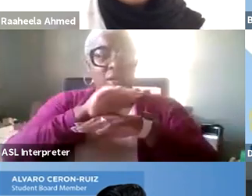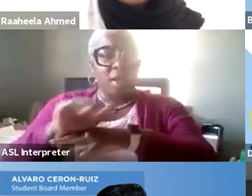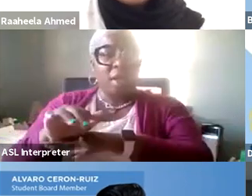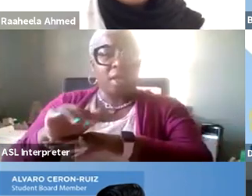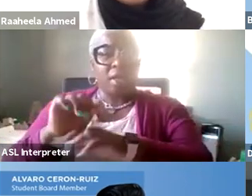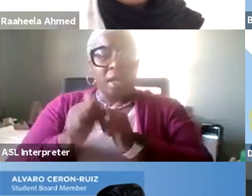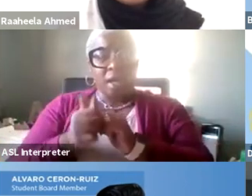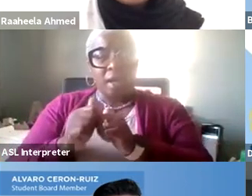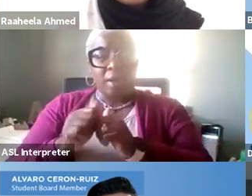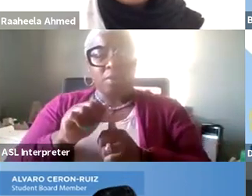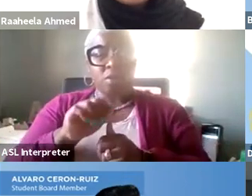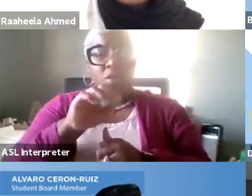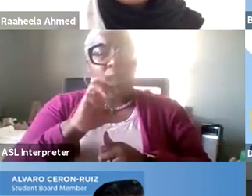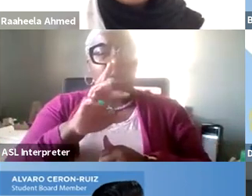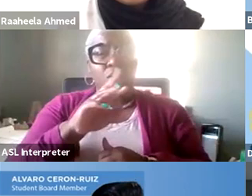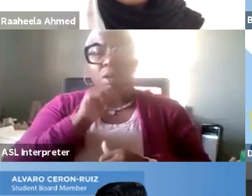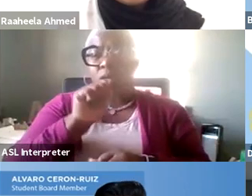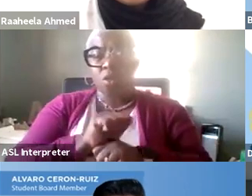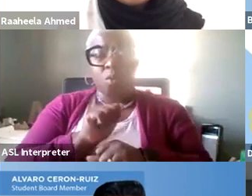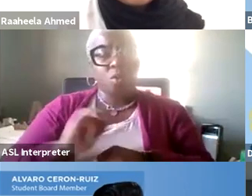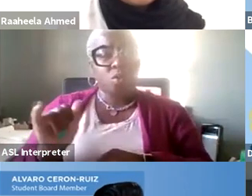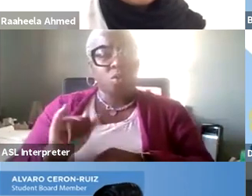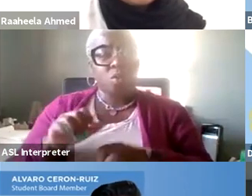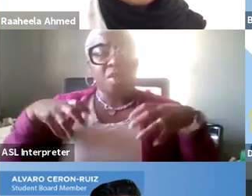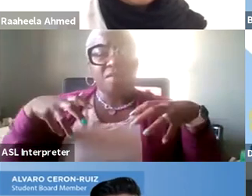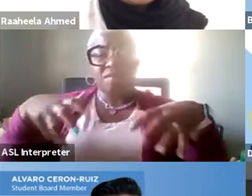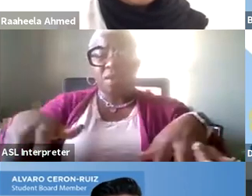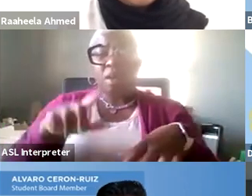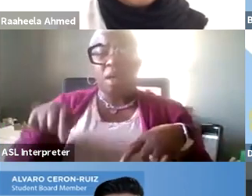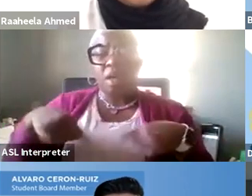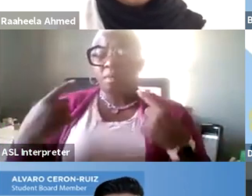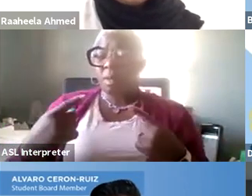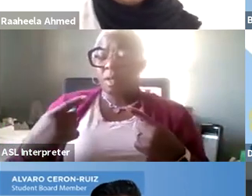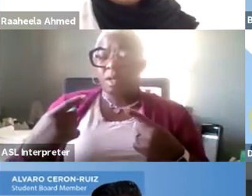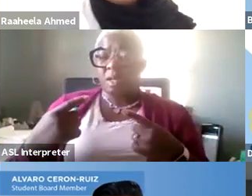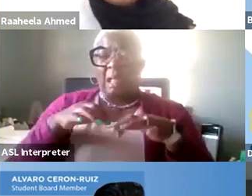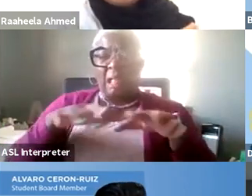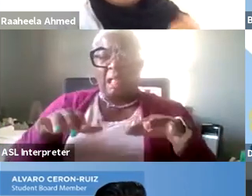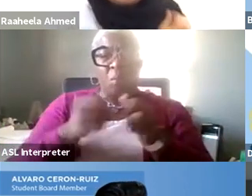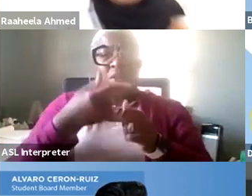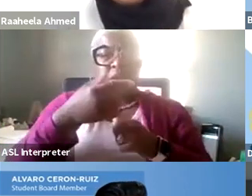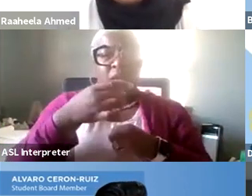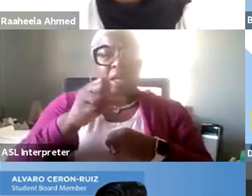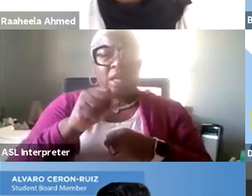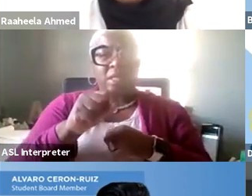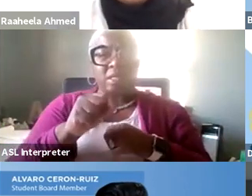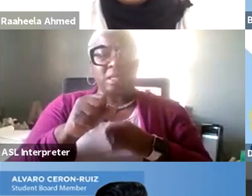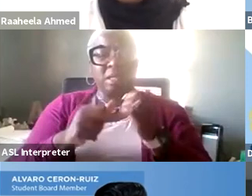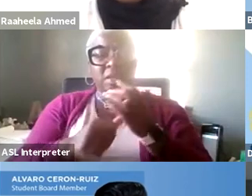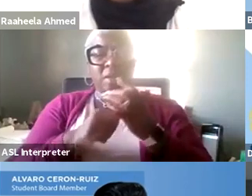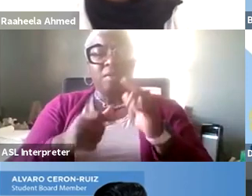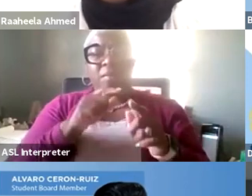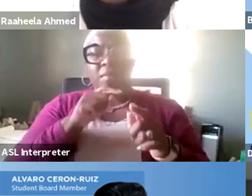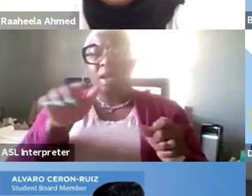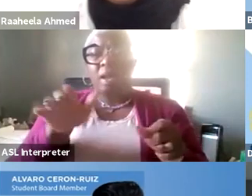games. The scoreboard does not work as well. The field has been recently infested with geese feces due to the lack of